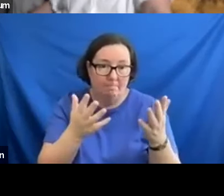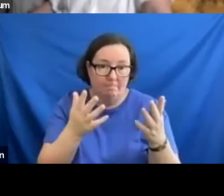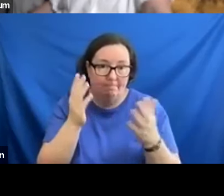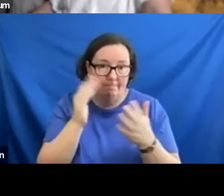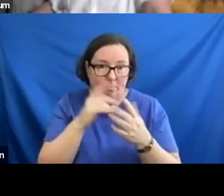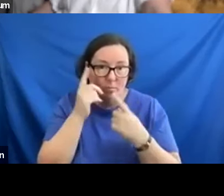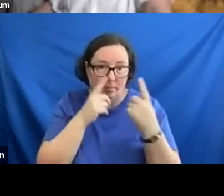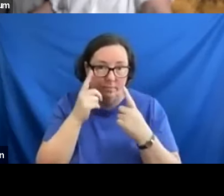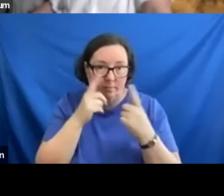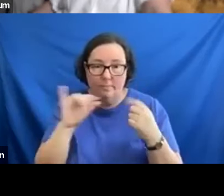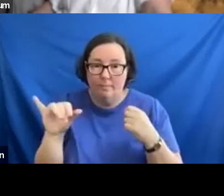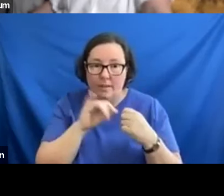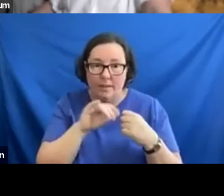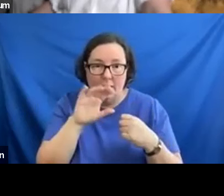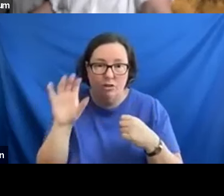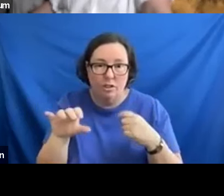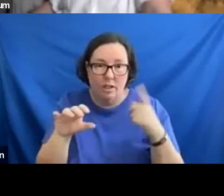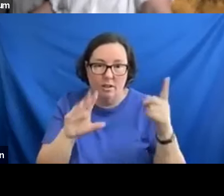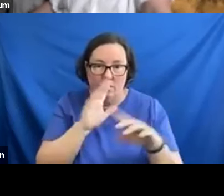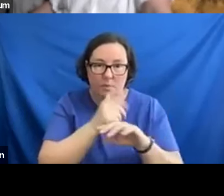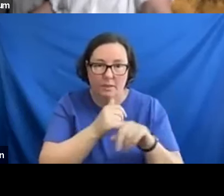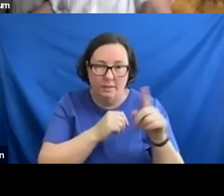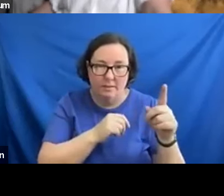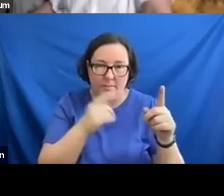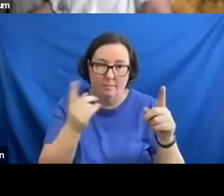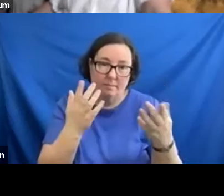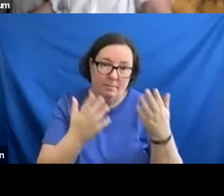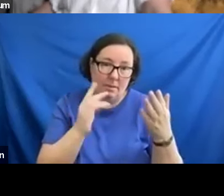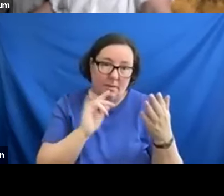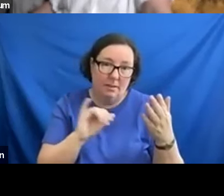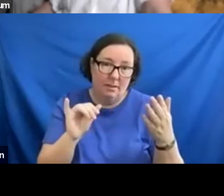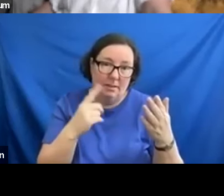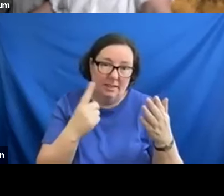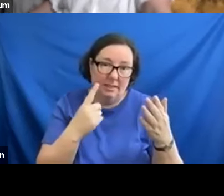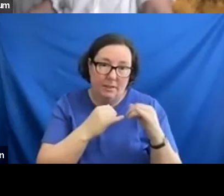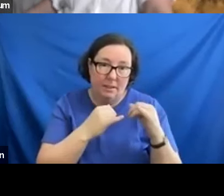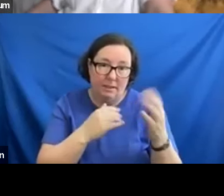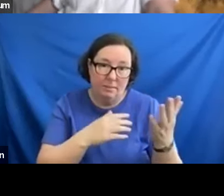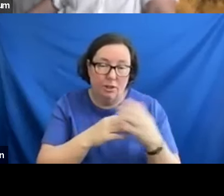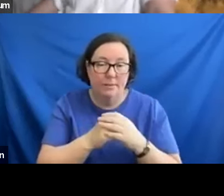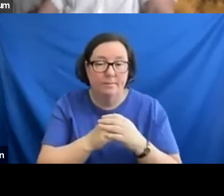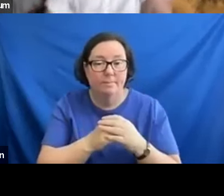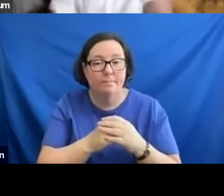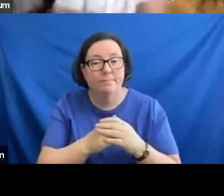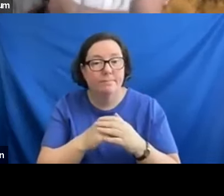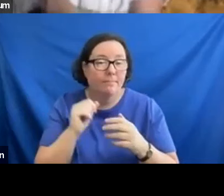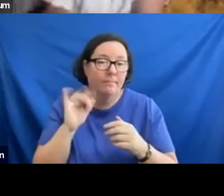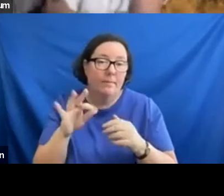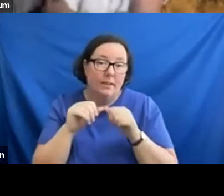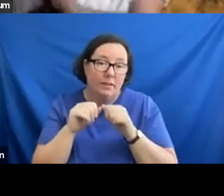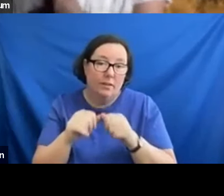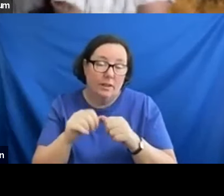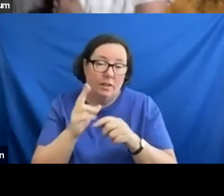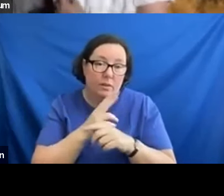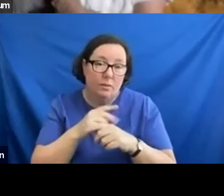similar to what Chicago has put together. Whether we continue to use the zip codes and